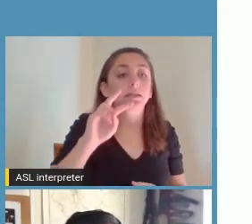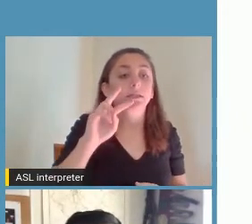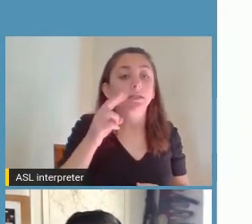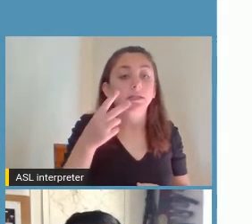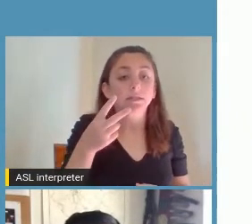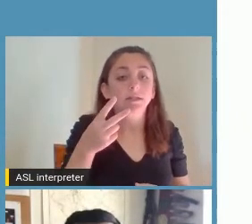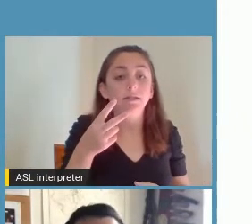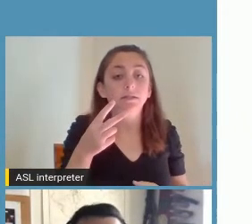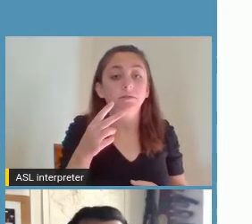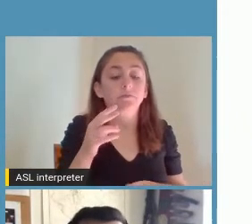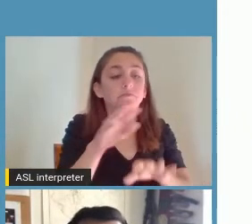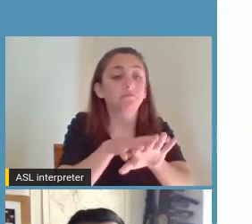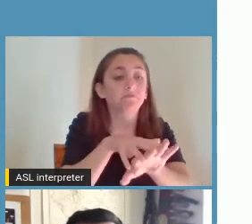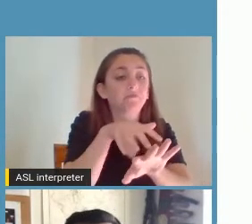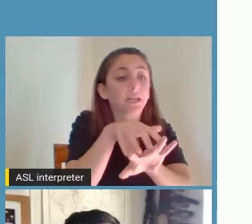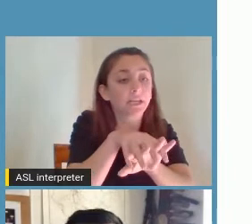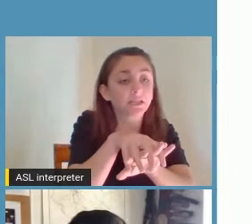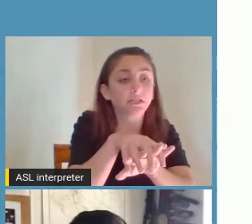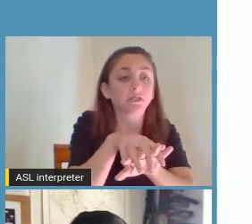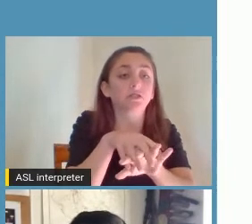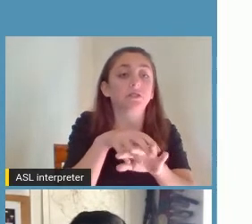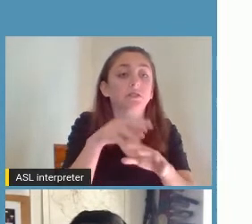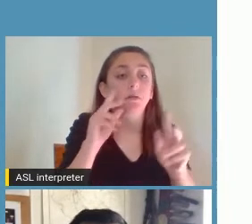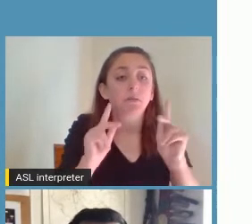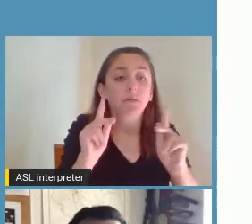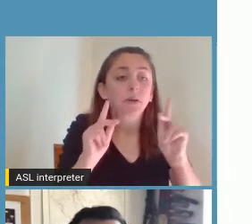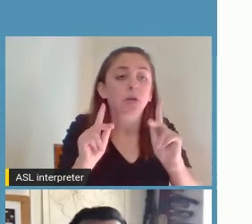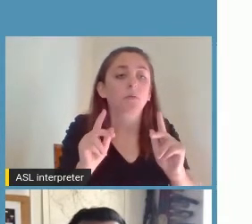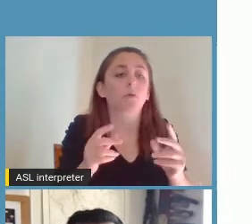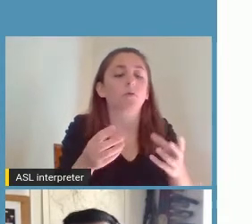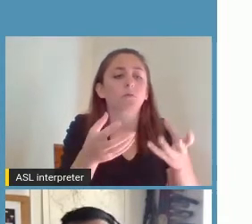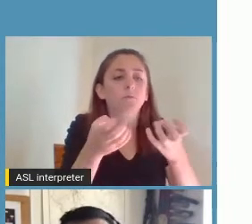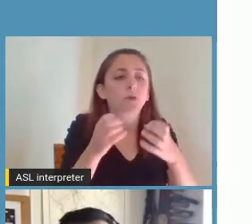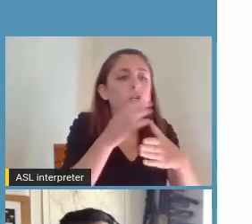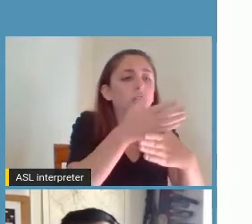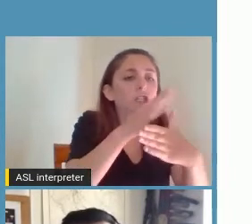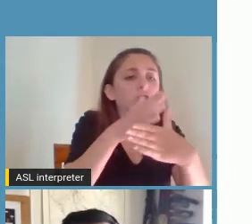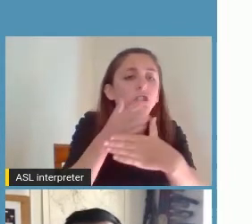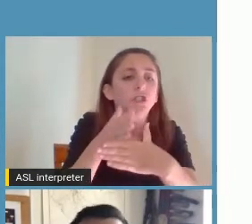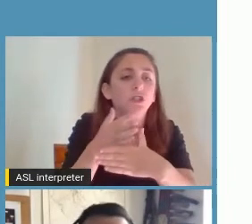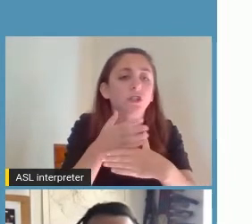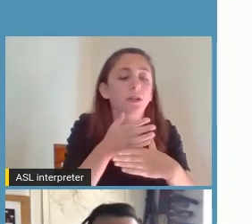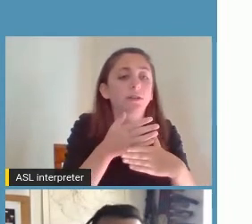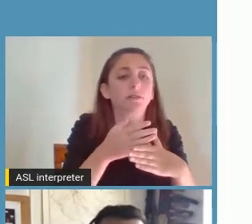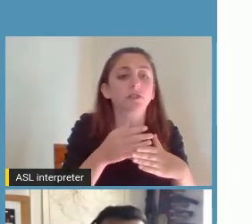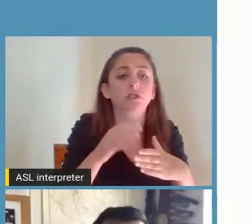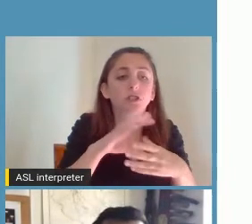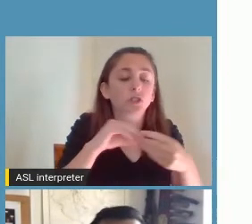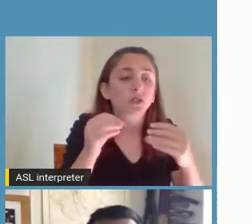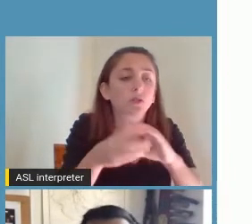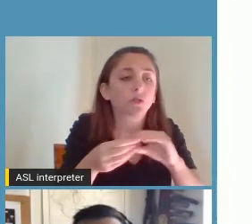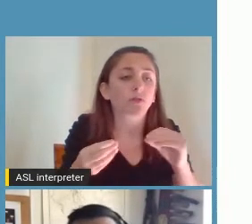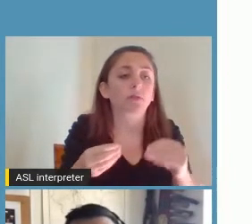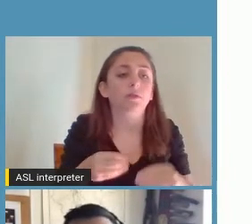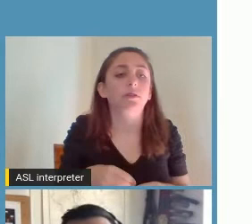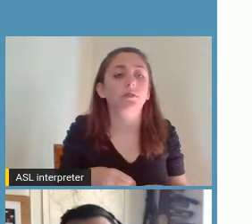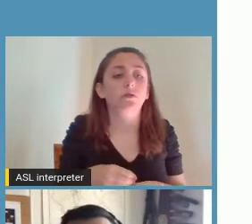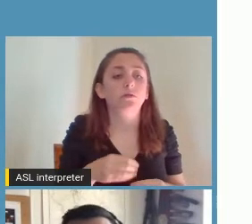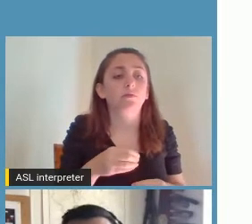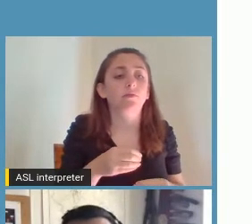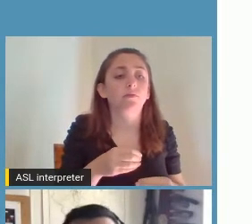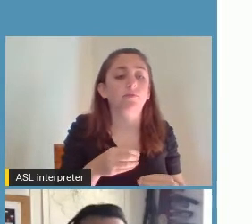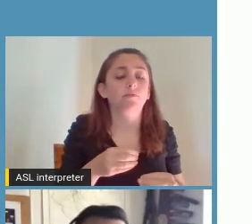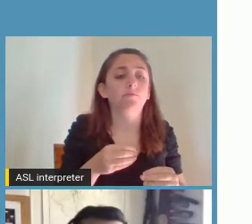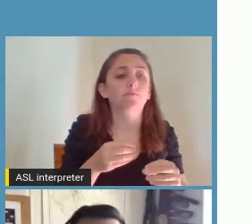the audience is Indigenous people. I want to be able to share these stories with people on the reservation or in the urban area who are